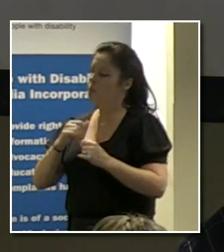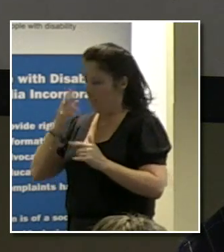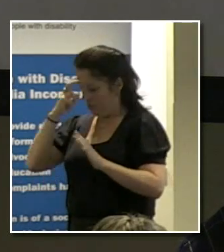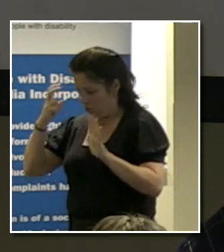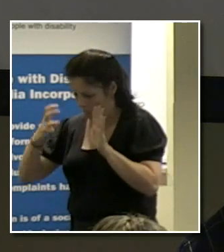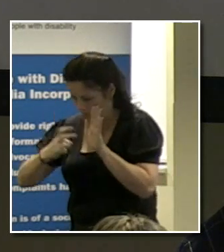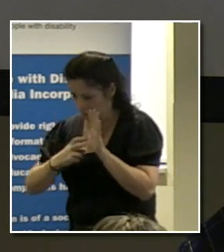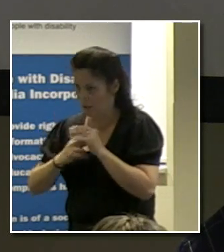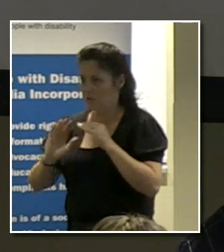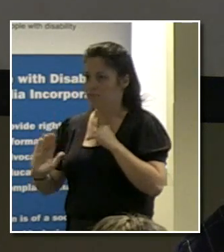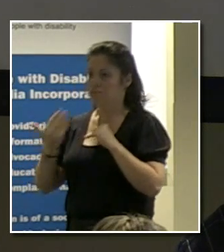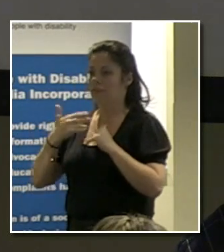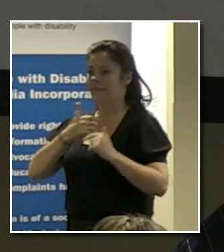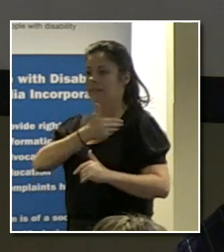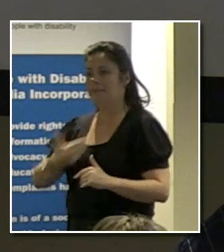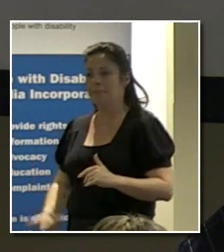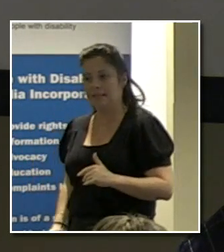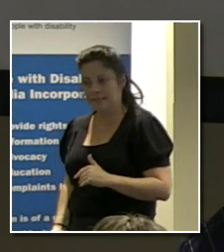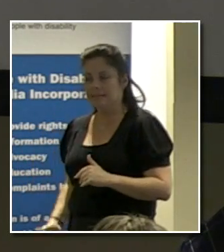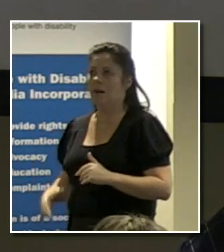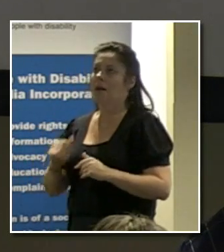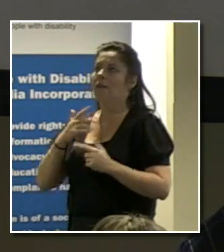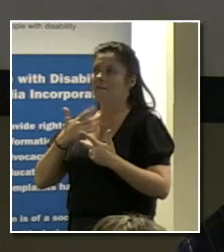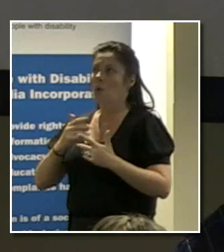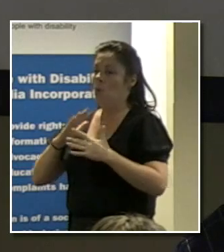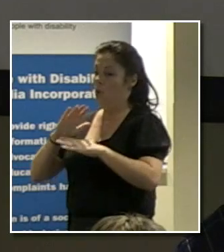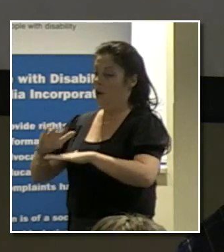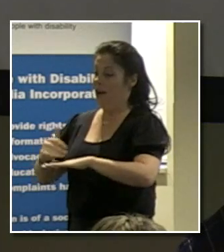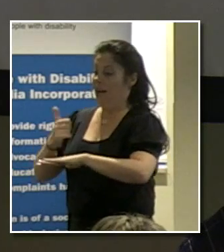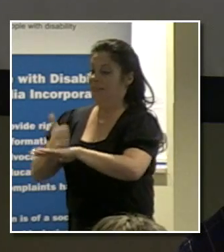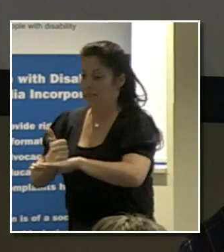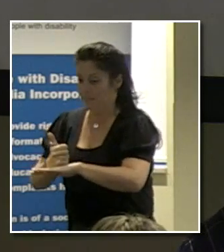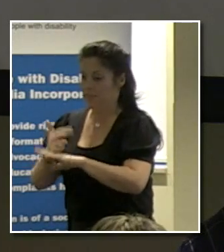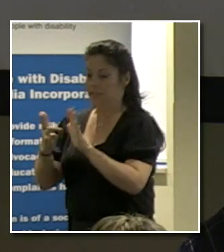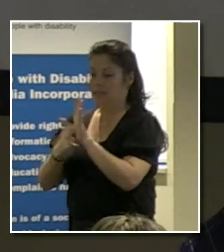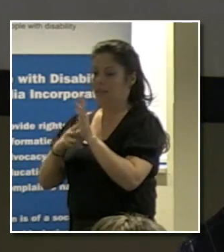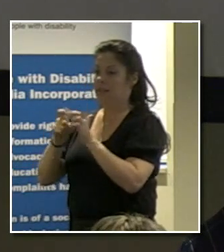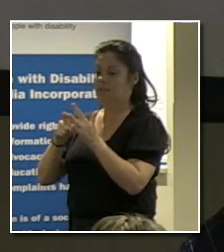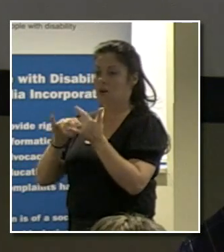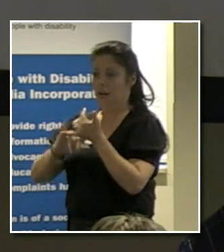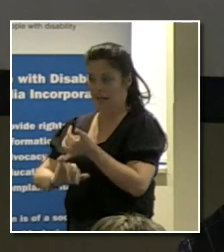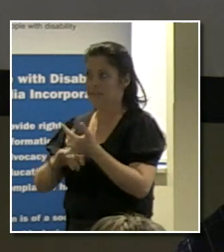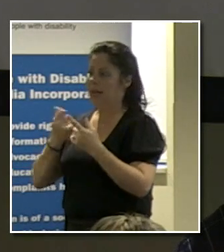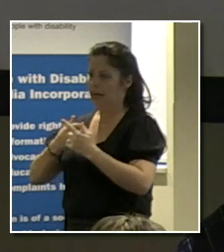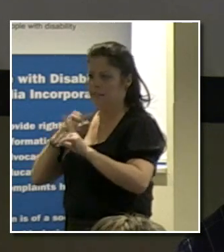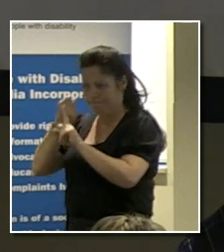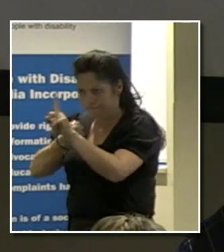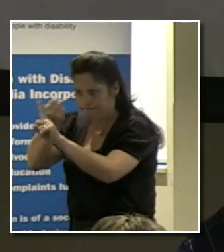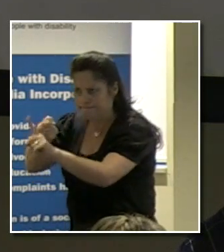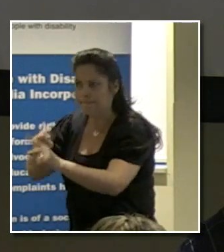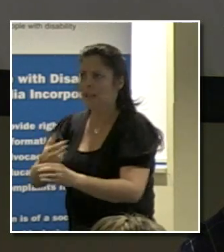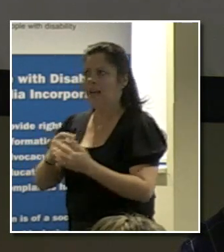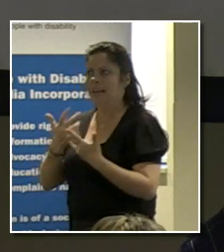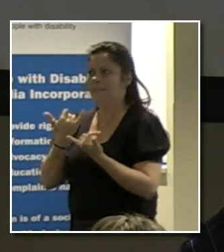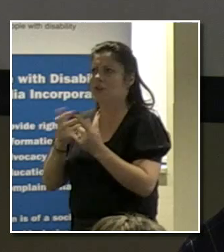Fifield, in implementing and holding on and prosecuting the NDIS in what was a difficult context. I